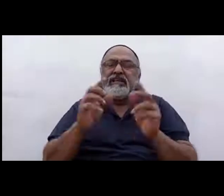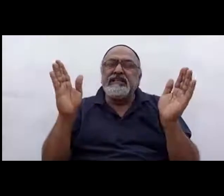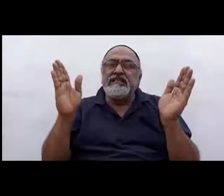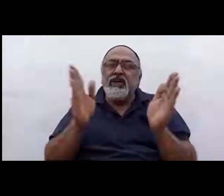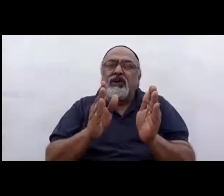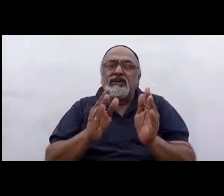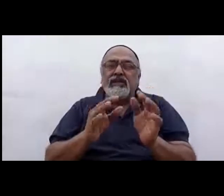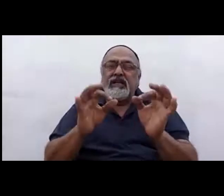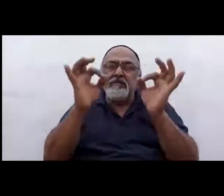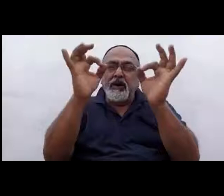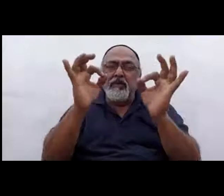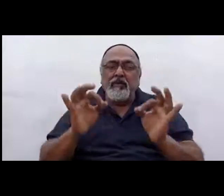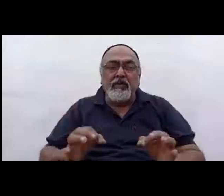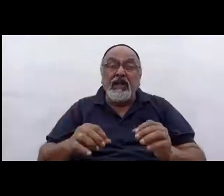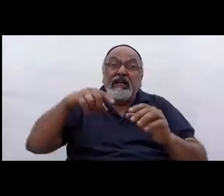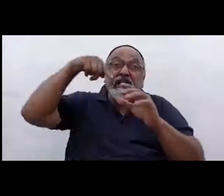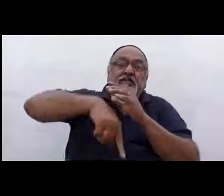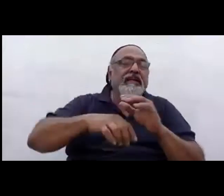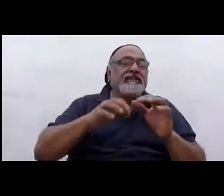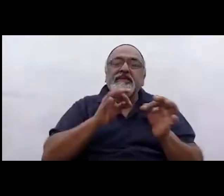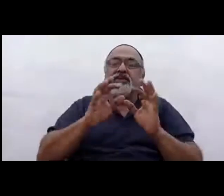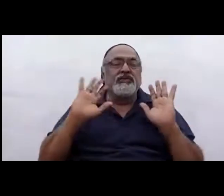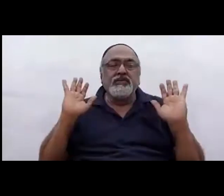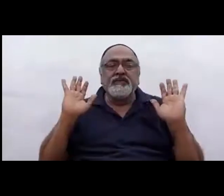shouldn't explain in depth. Also here,